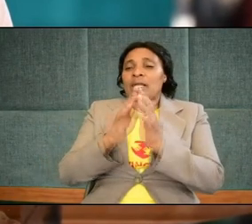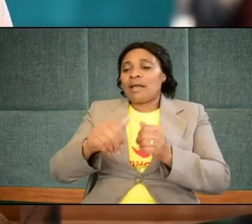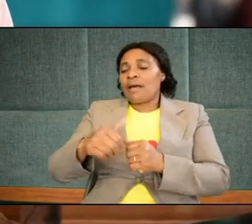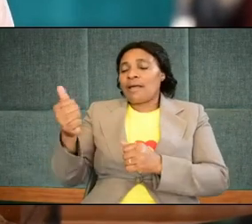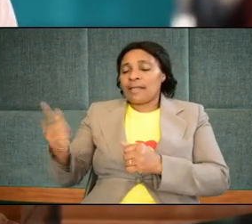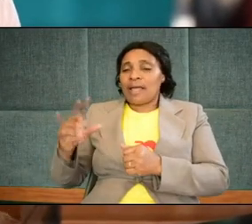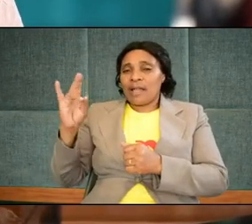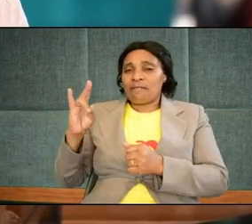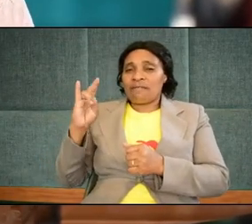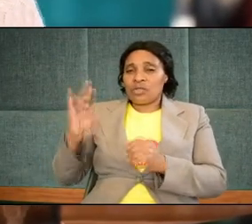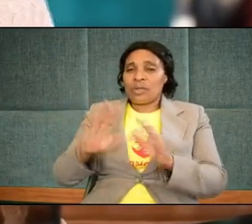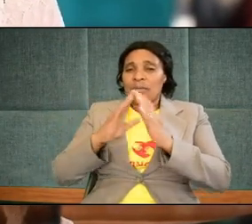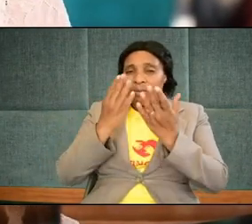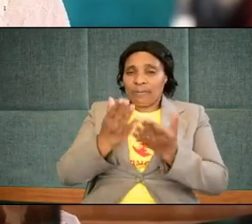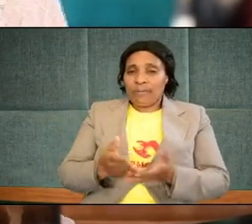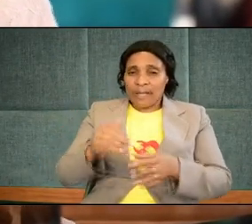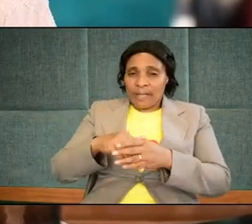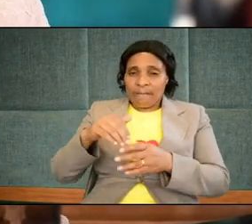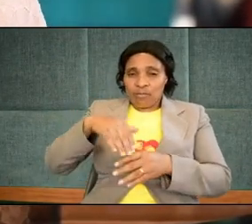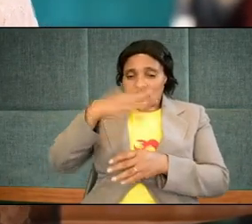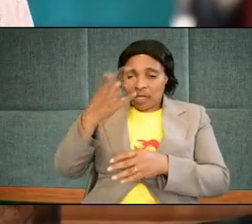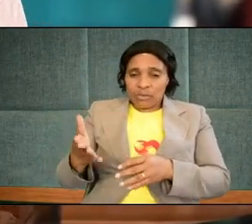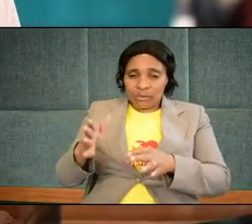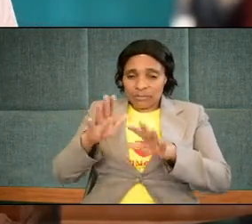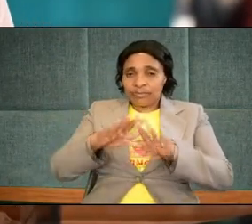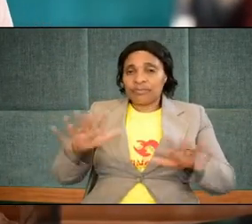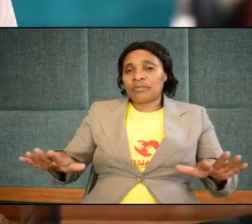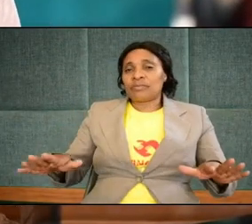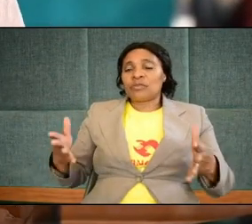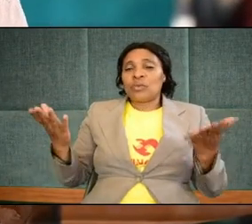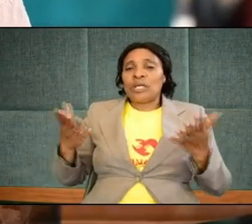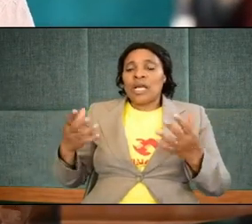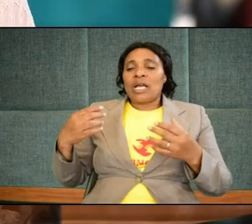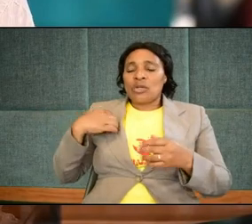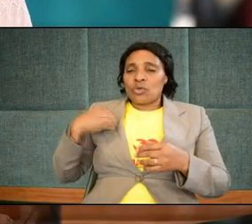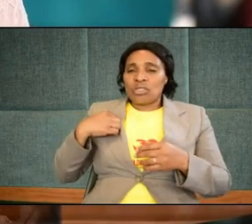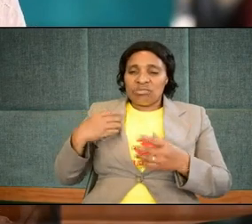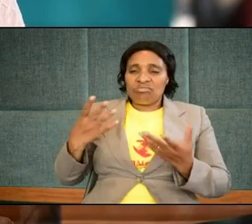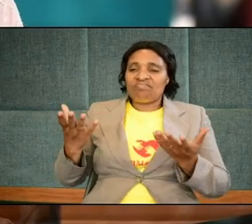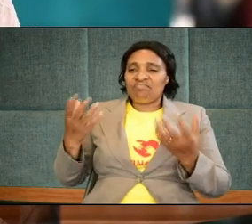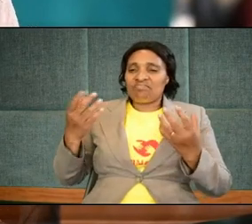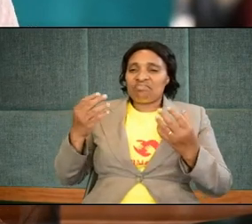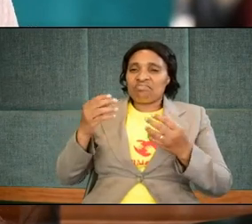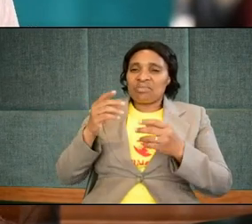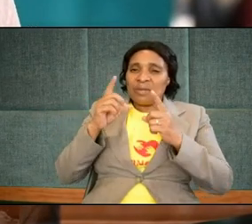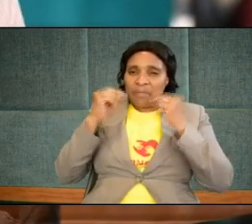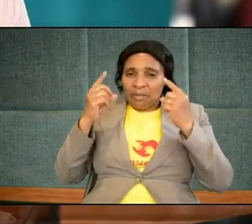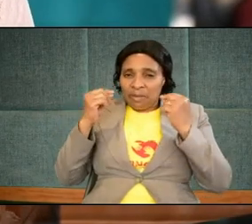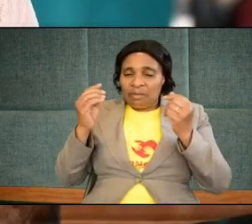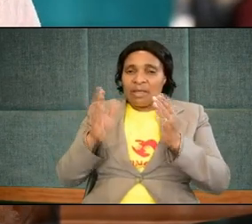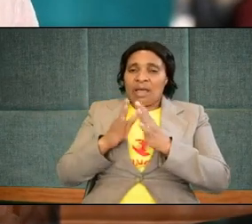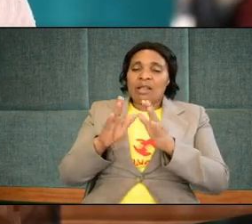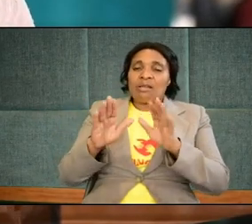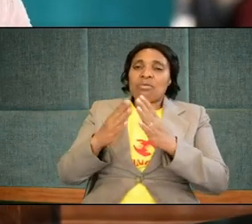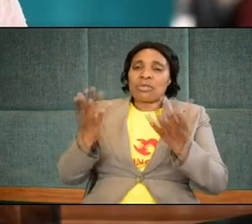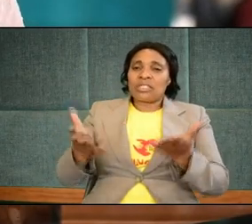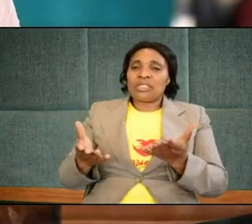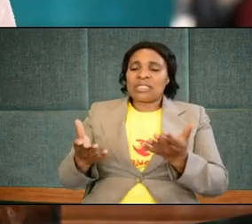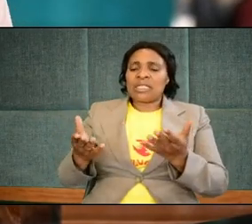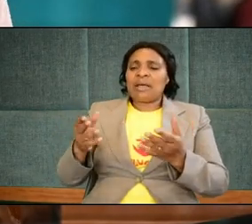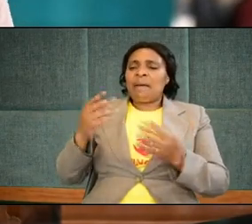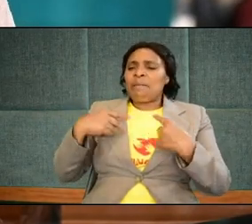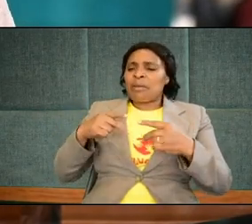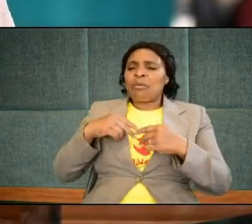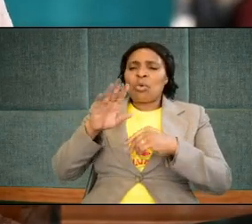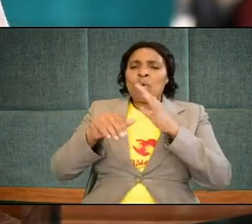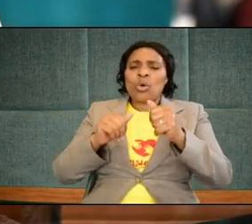and other books, Adventist books, in outdoor markets where you could find clothes, toys, and other books. People began to call him the Bible guy.